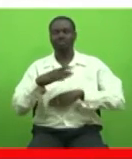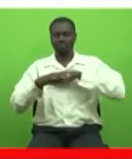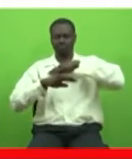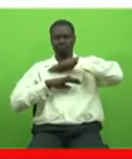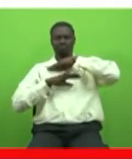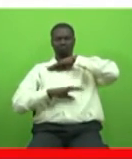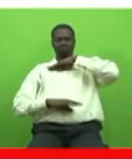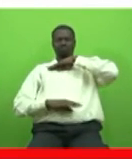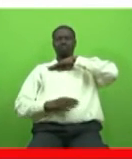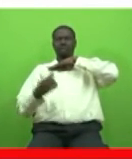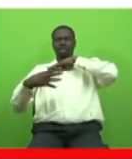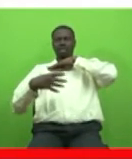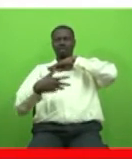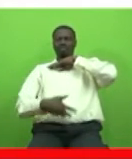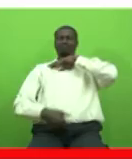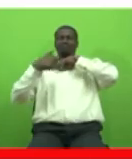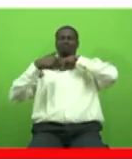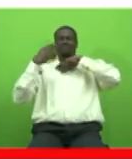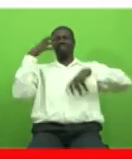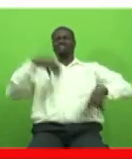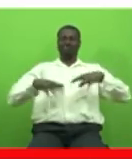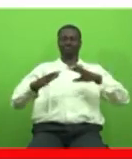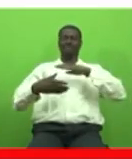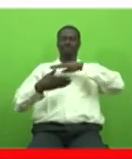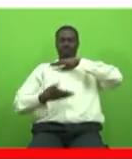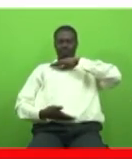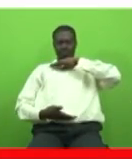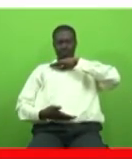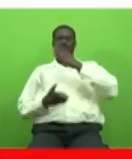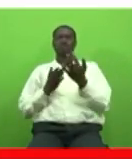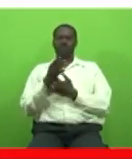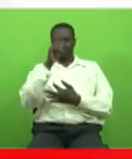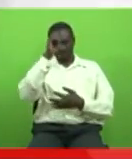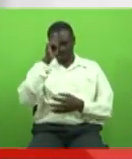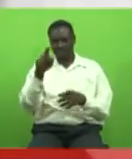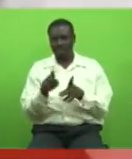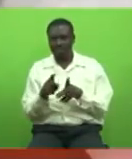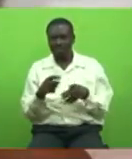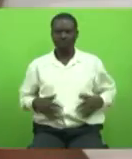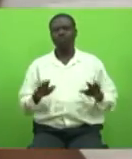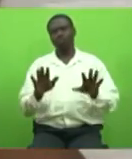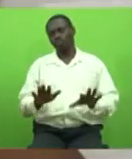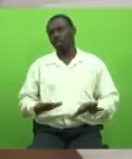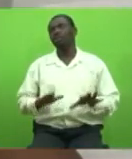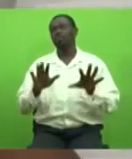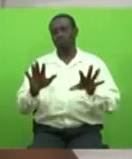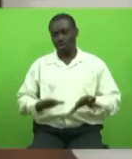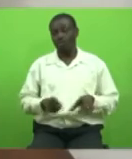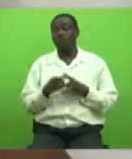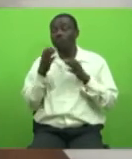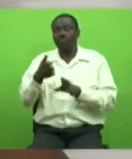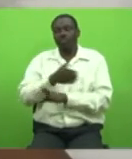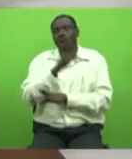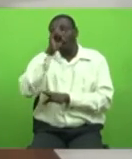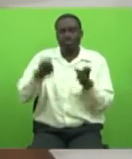physical examination, inform the survivor what you plan to do next and ask for their permission. Both